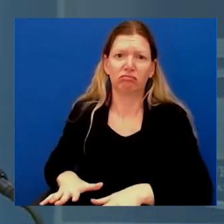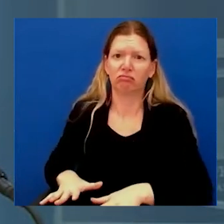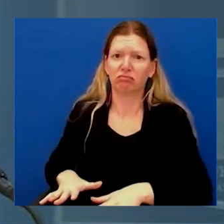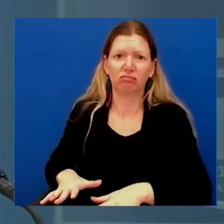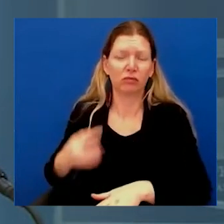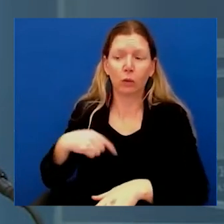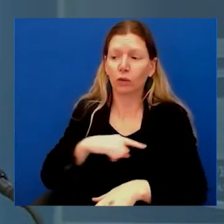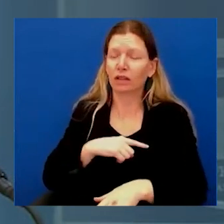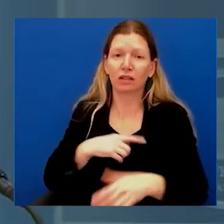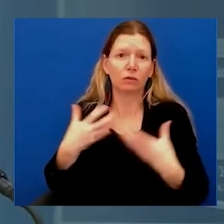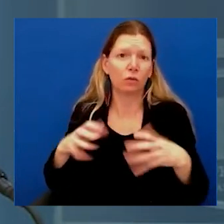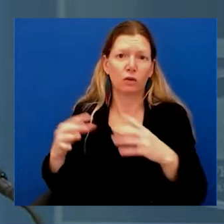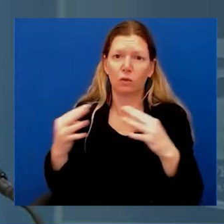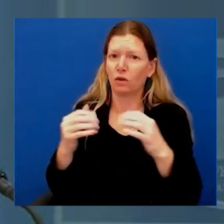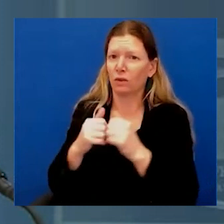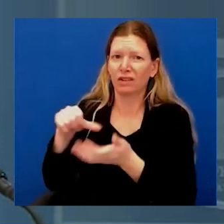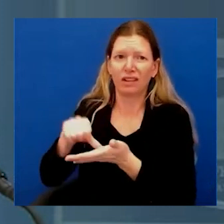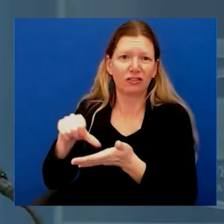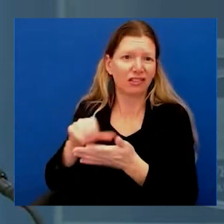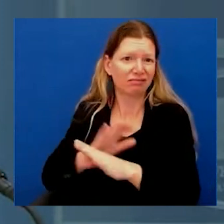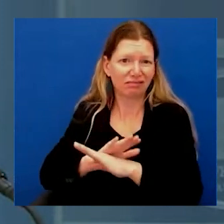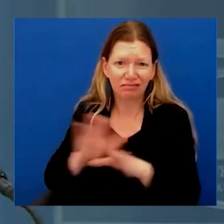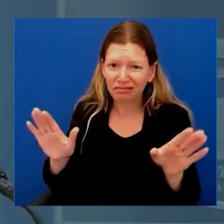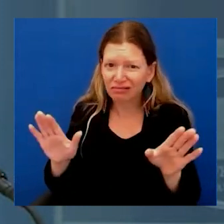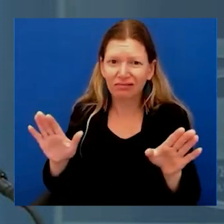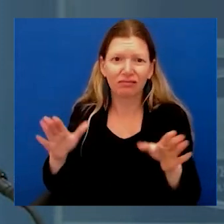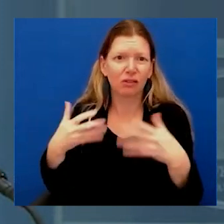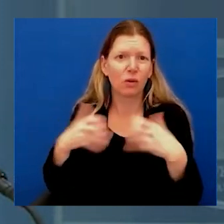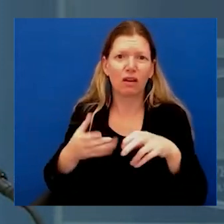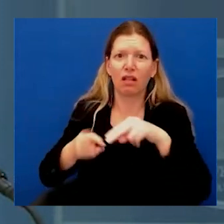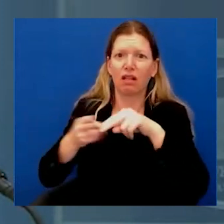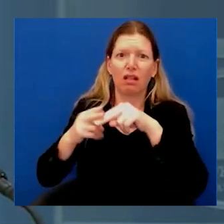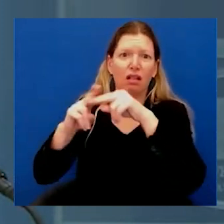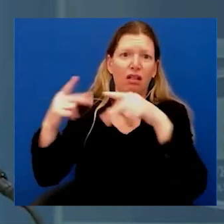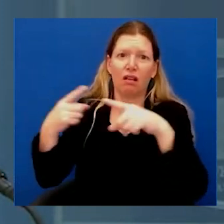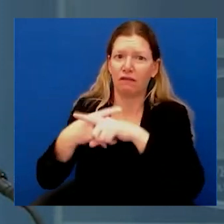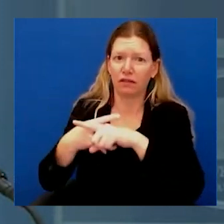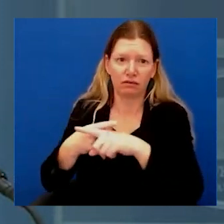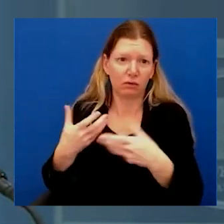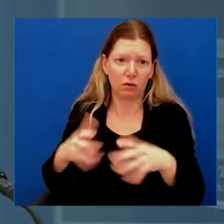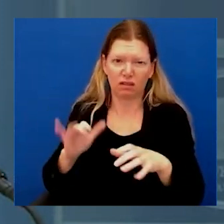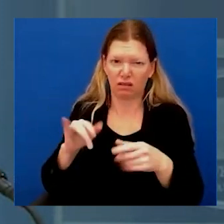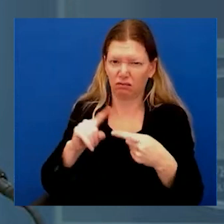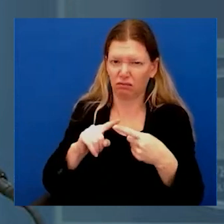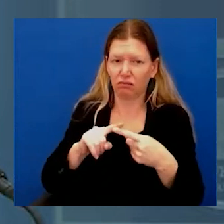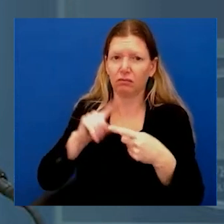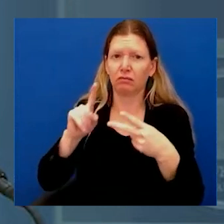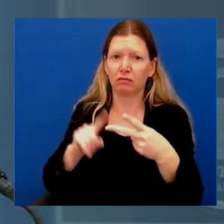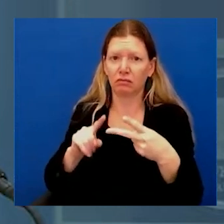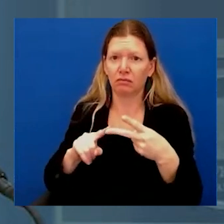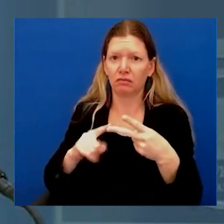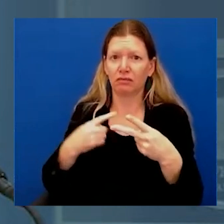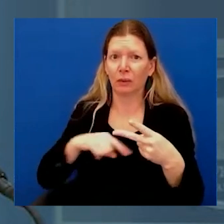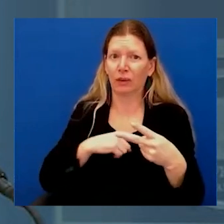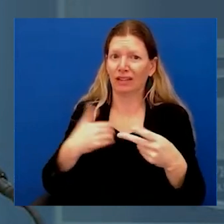not looking for a war with Iran. That's number one. Number two, we have obligations in the region, including those to our troops and our